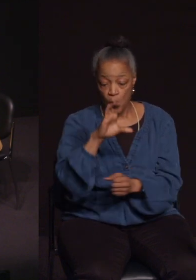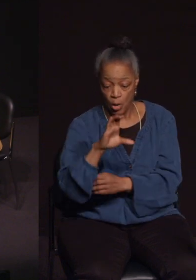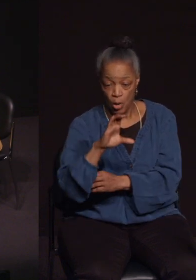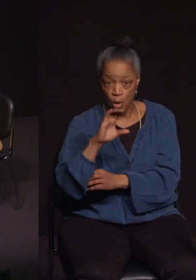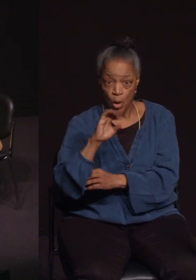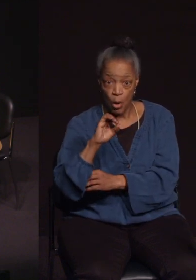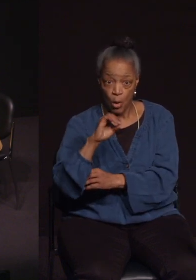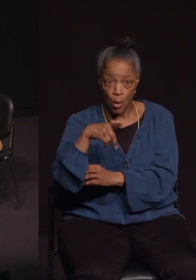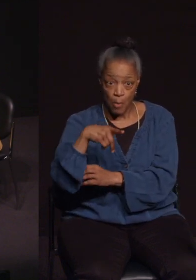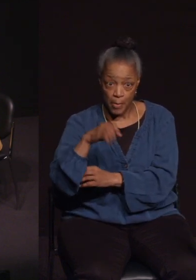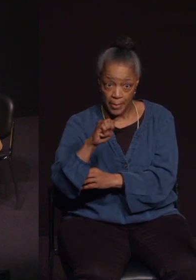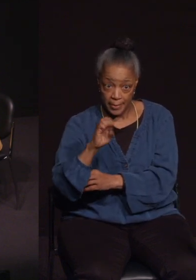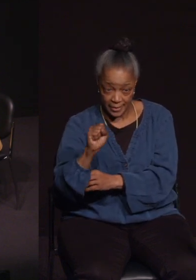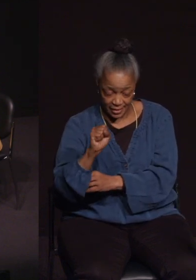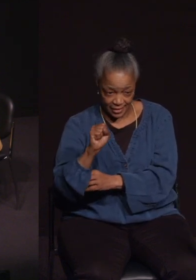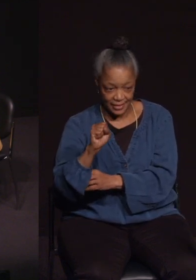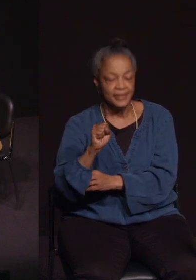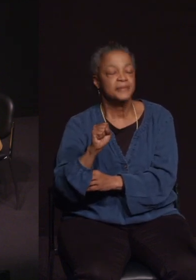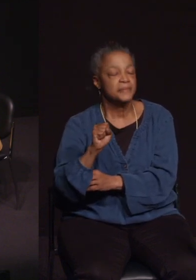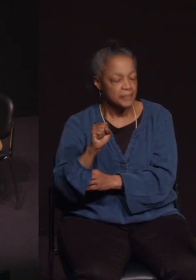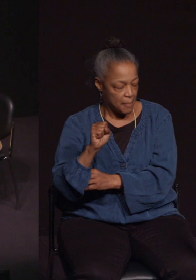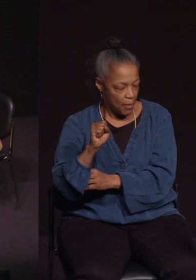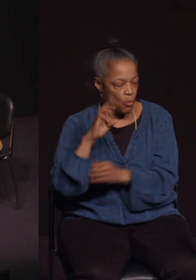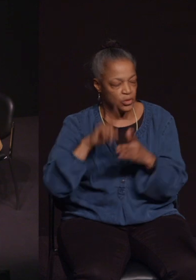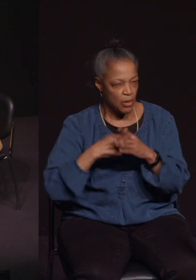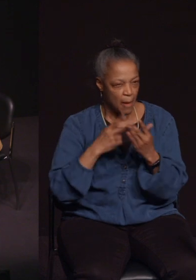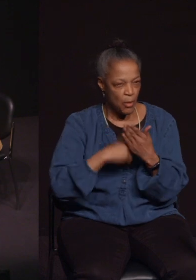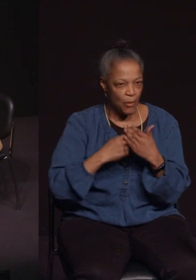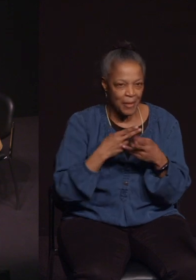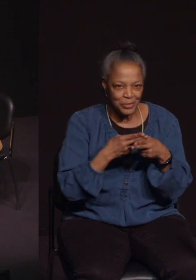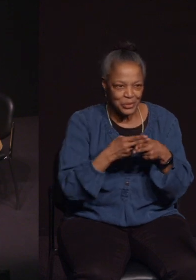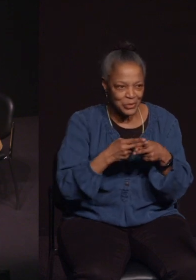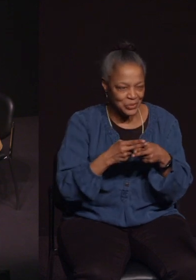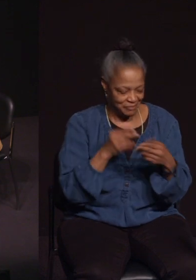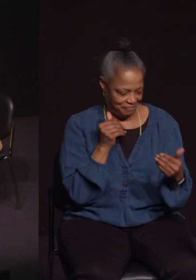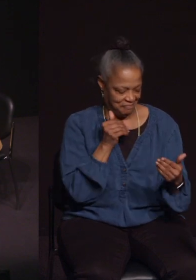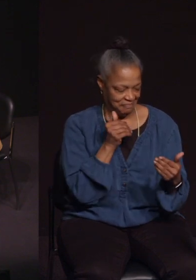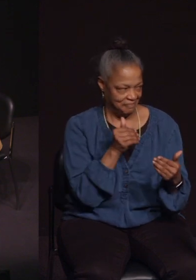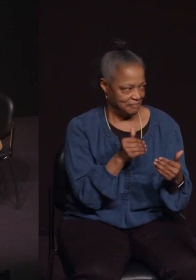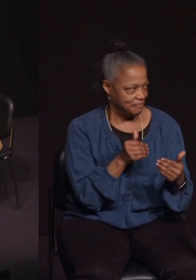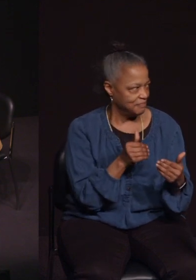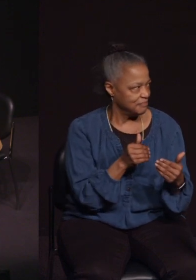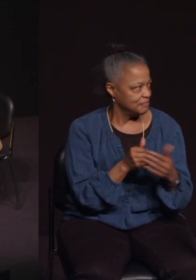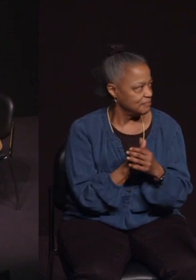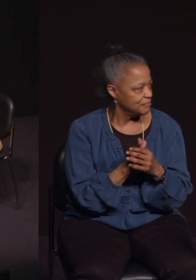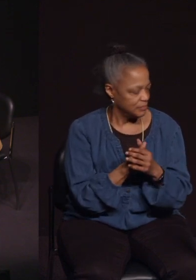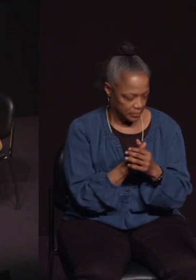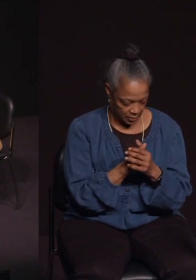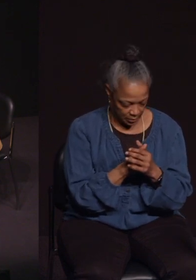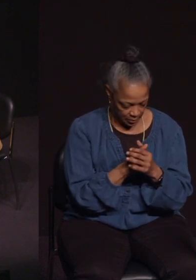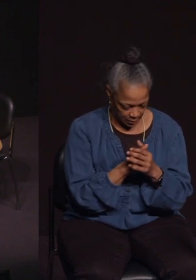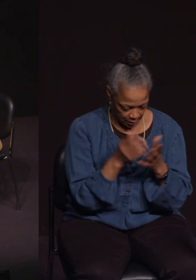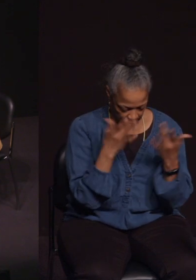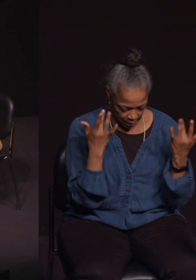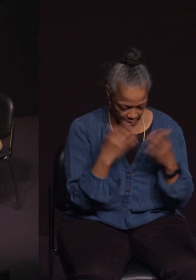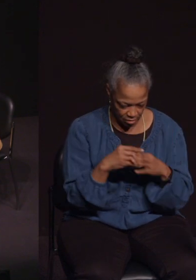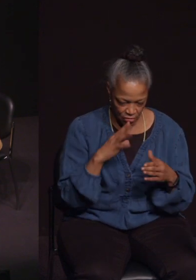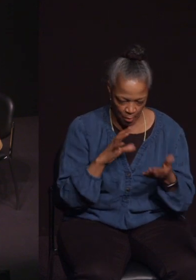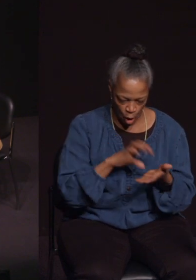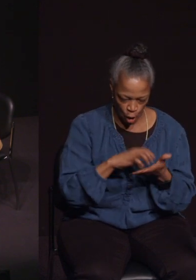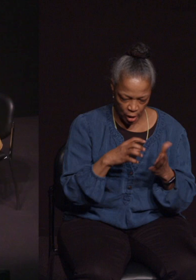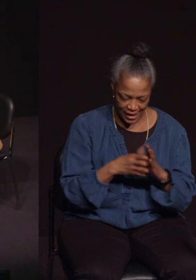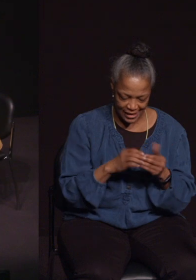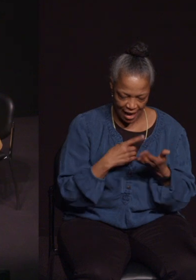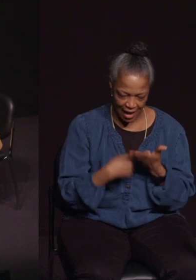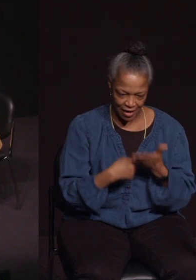So we will be launching that soon as well. Am I forgetting anything? I talked about Cookies and